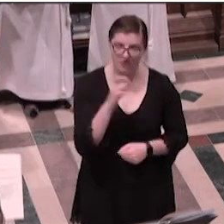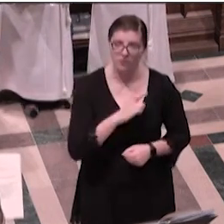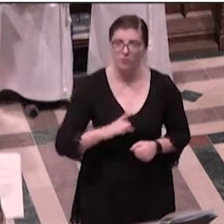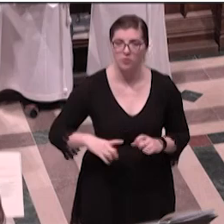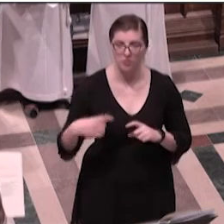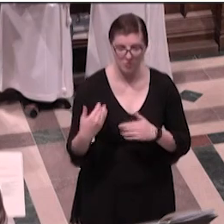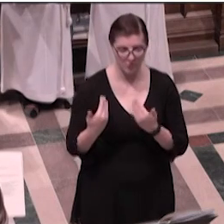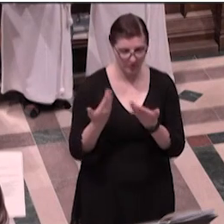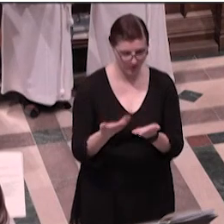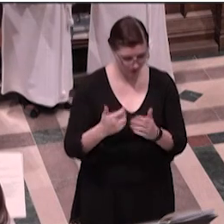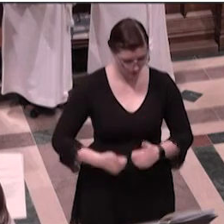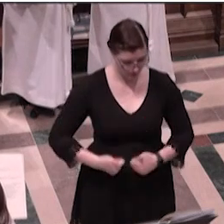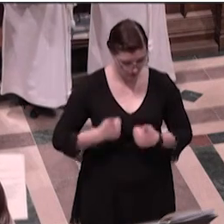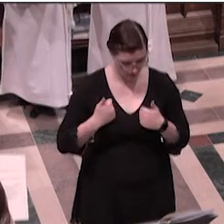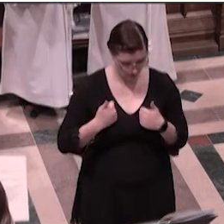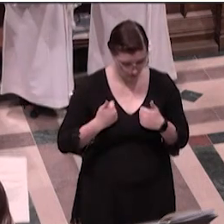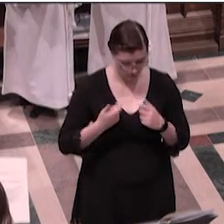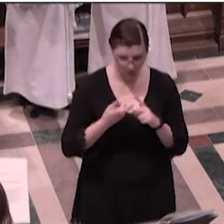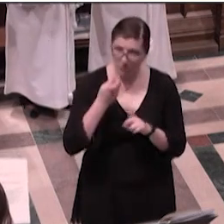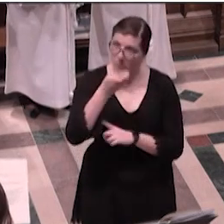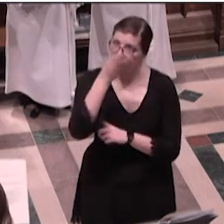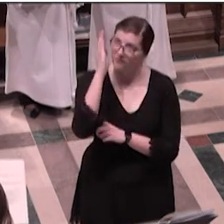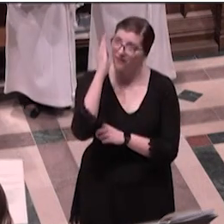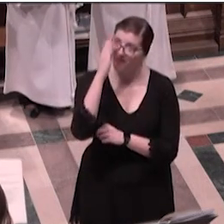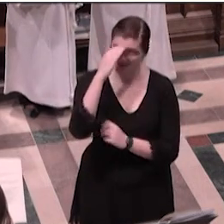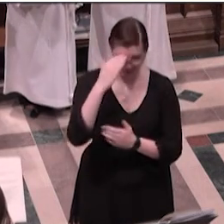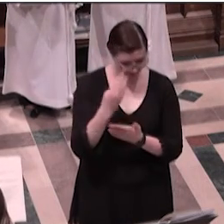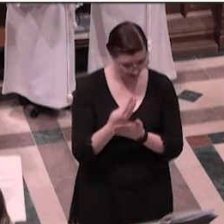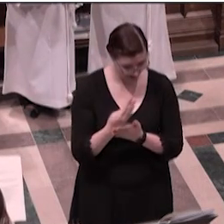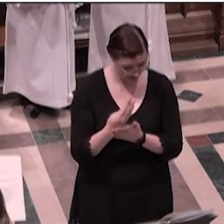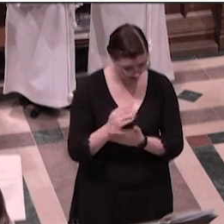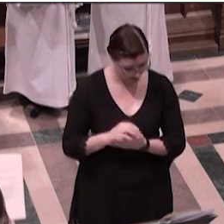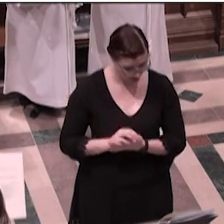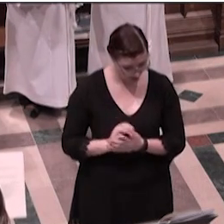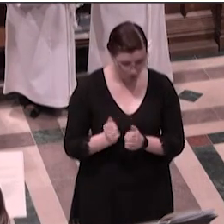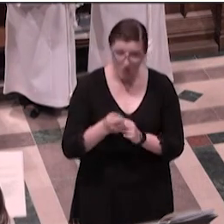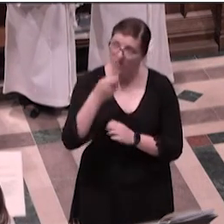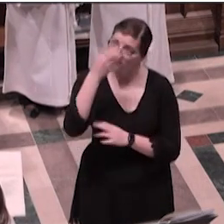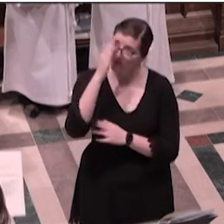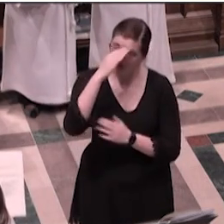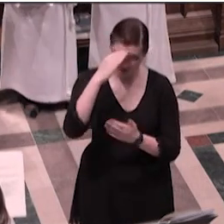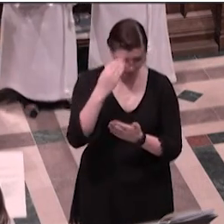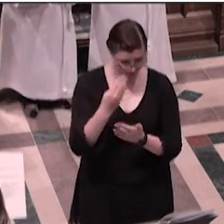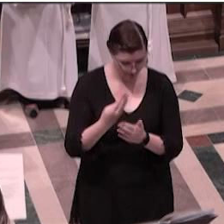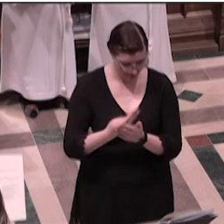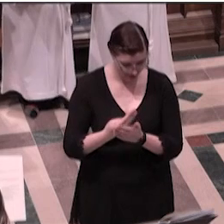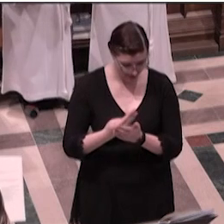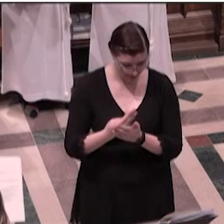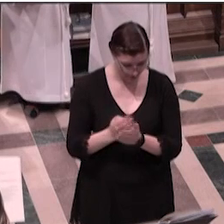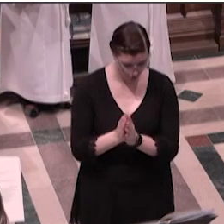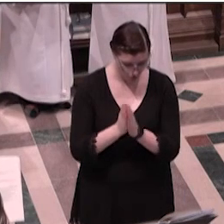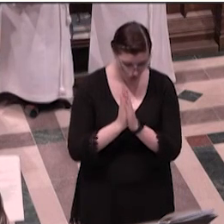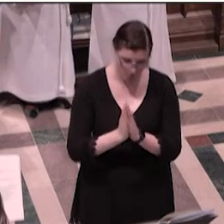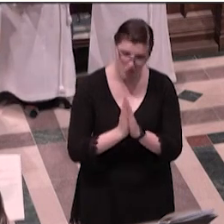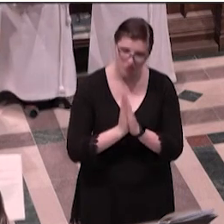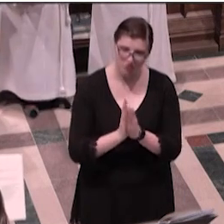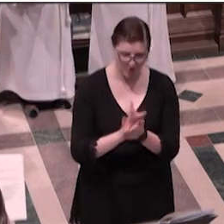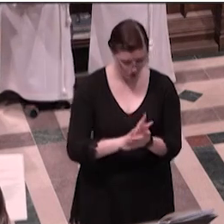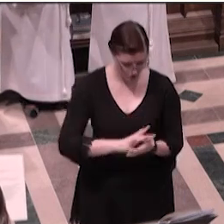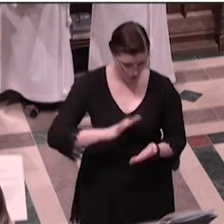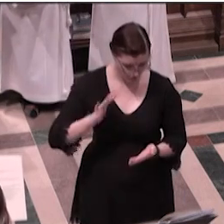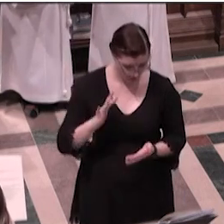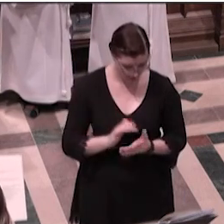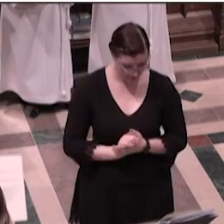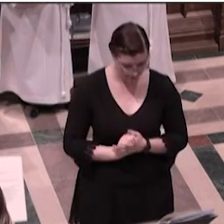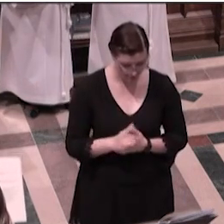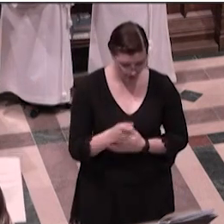life, who proceeds from the Father and the Son. With the Father and the Son, he is worshipped and glorified. He has